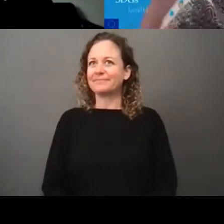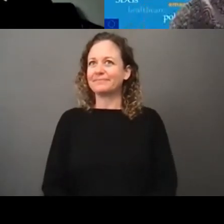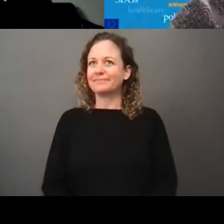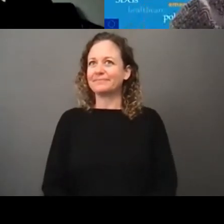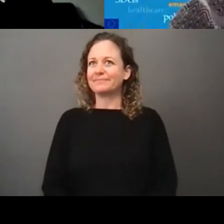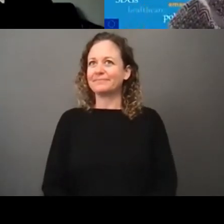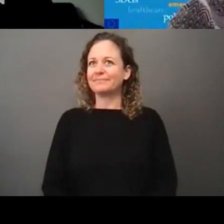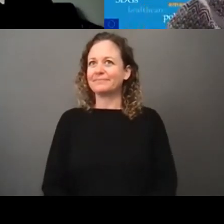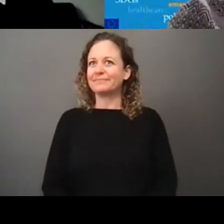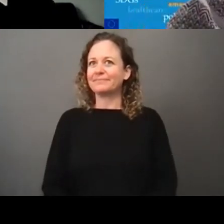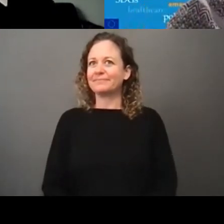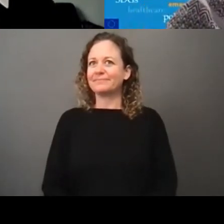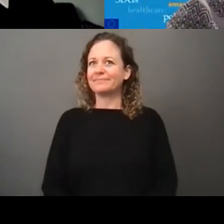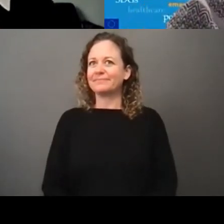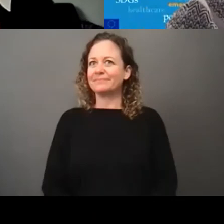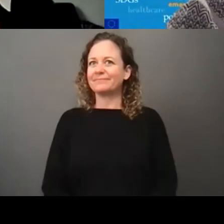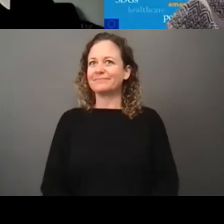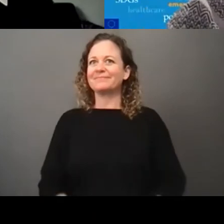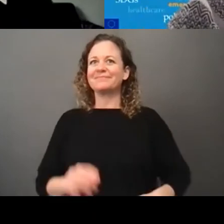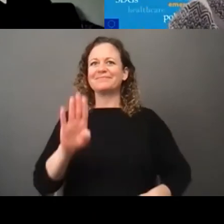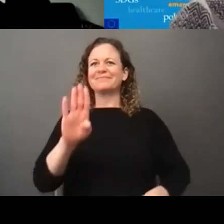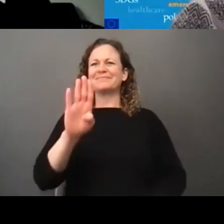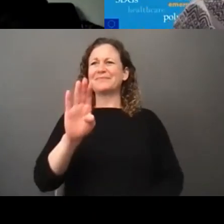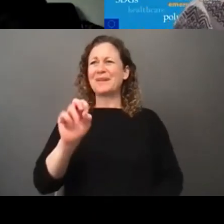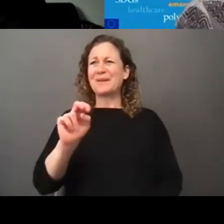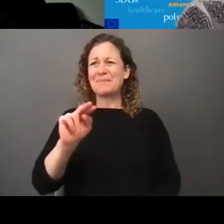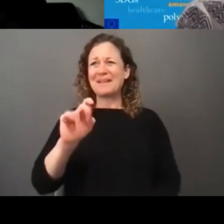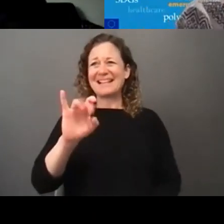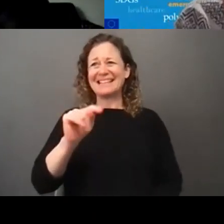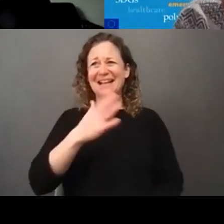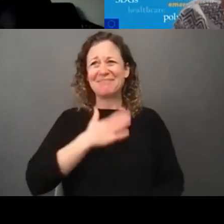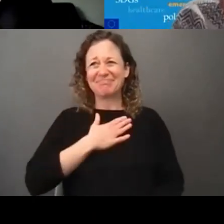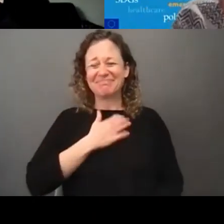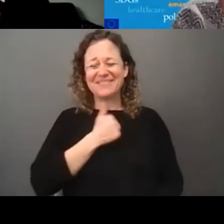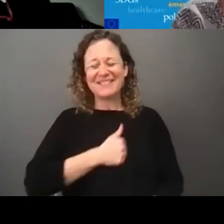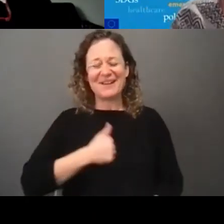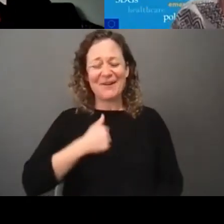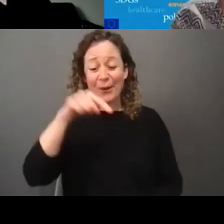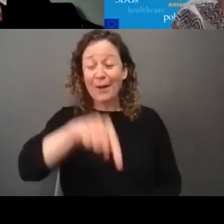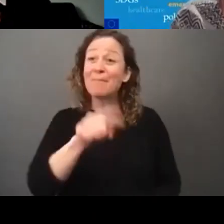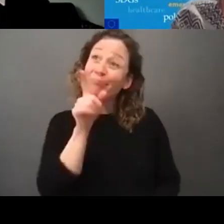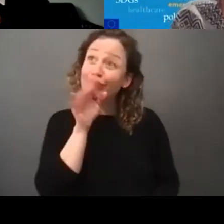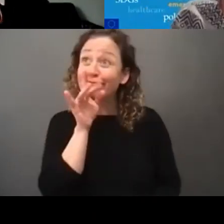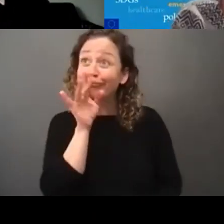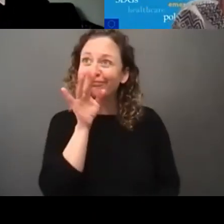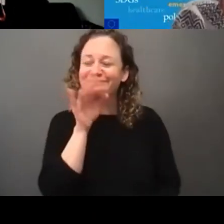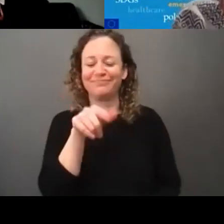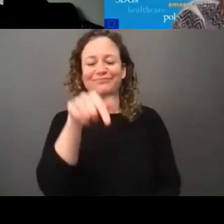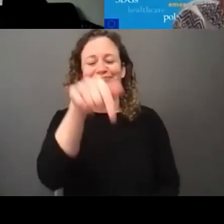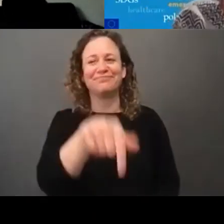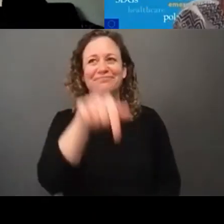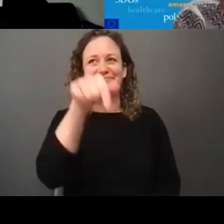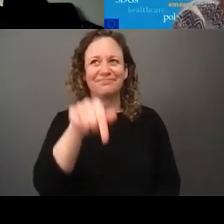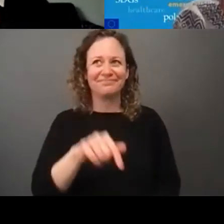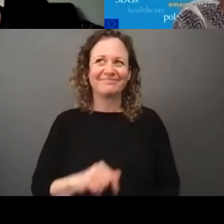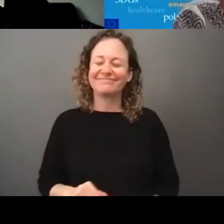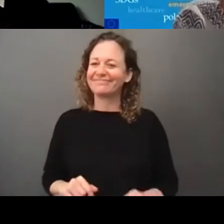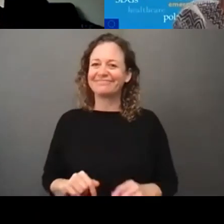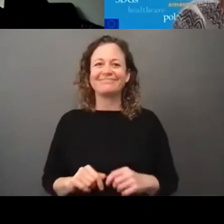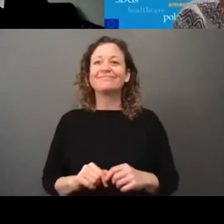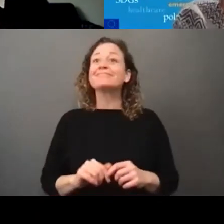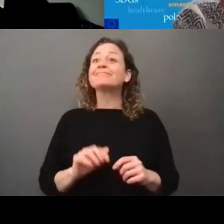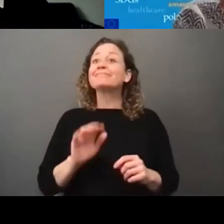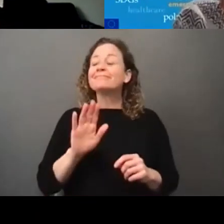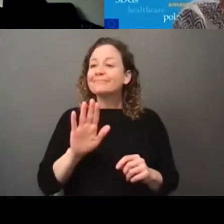I think you're on mute, dear. My bad. I had to do it at least once today. Before I get to another question, somebody made a